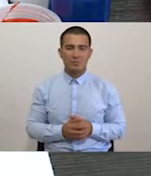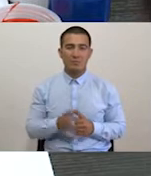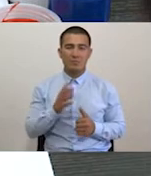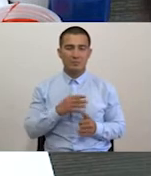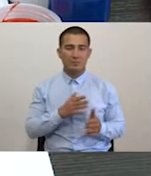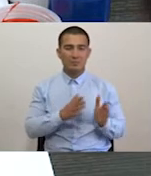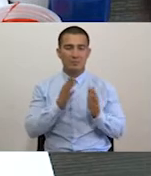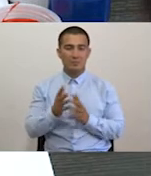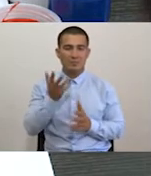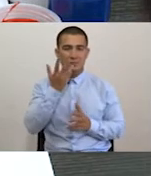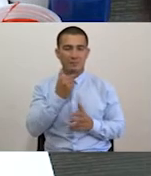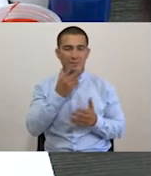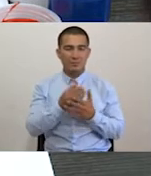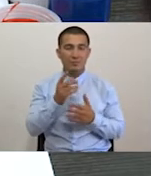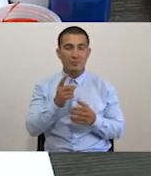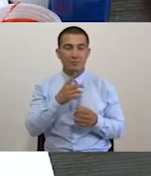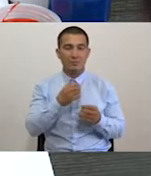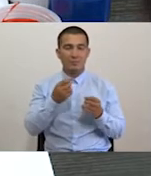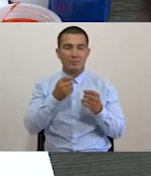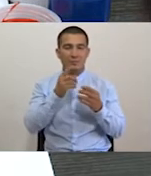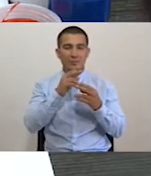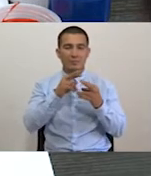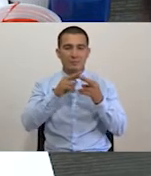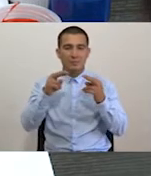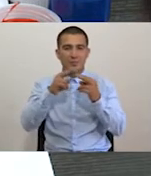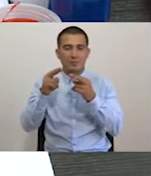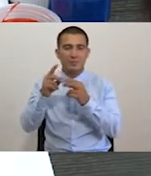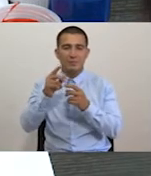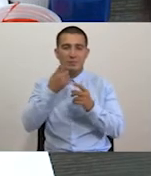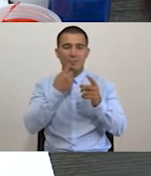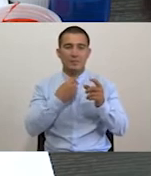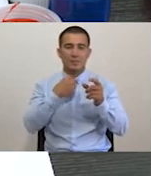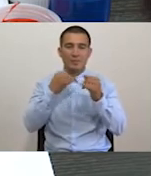Va ranglarni uyg'unlikda davom ettiramiz.